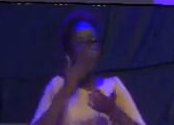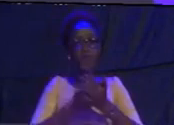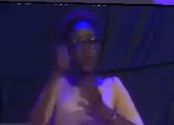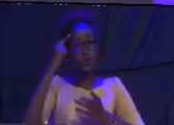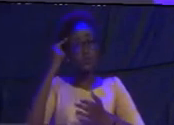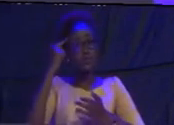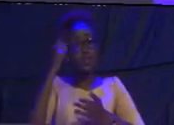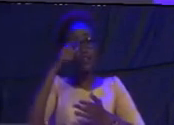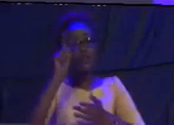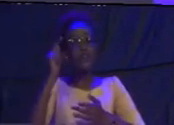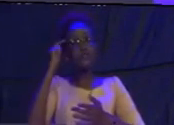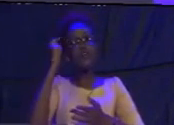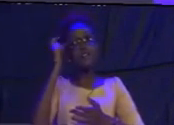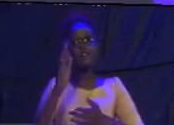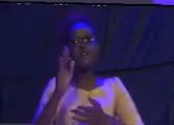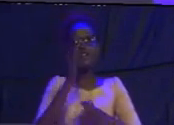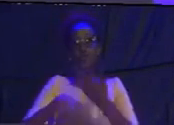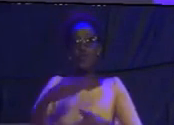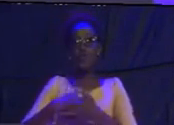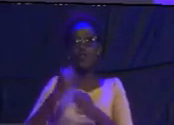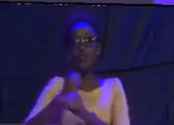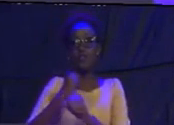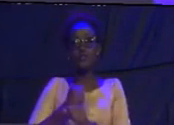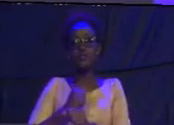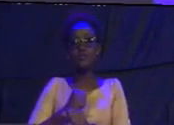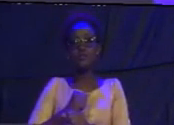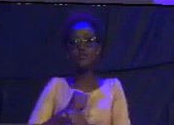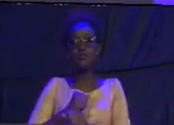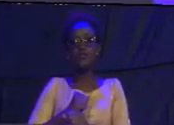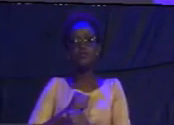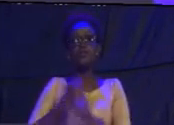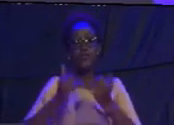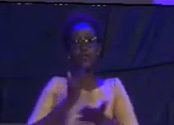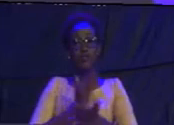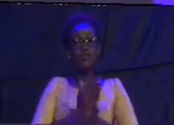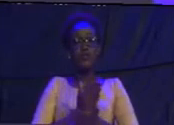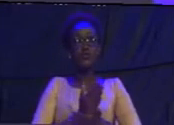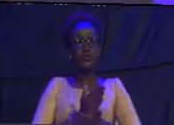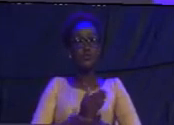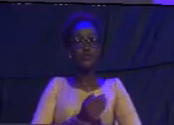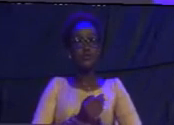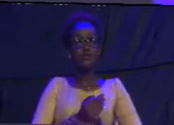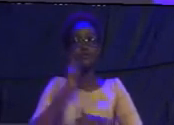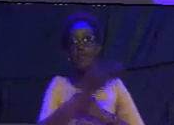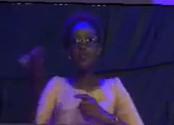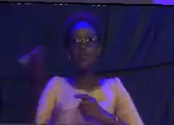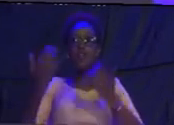who have the right mindset on the seven mountains of influence. Benedata, brethren, it